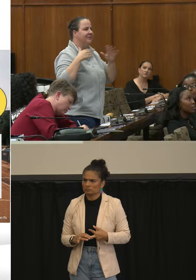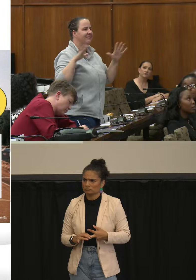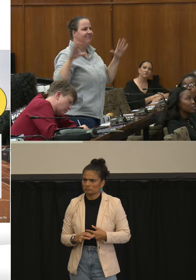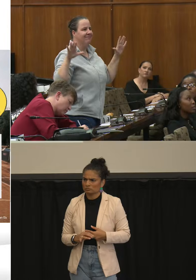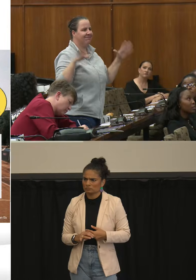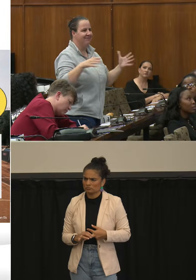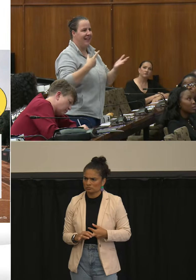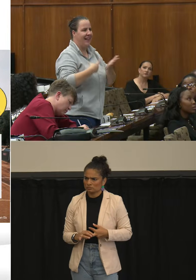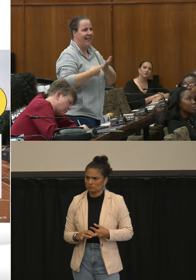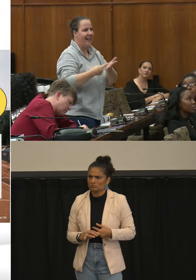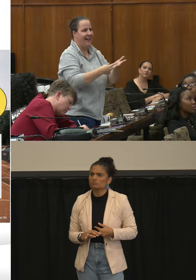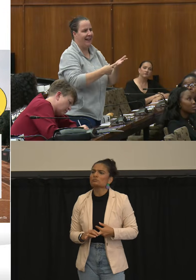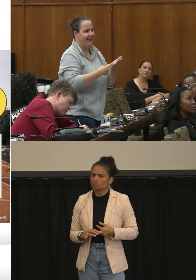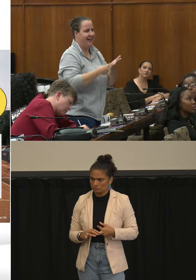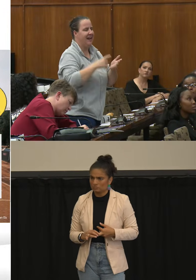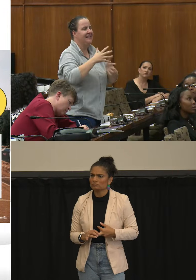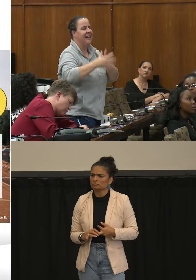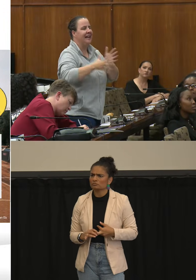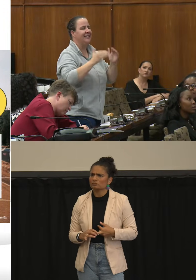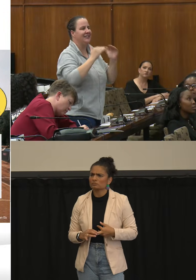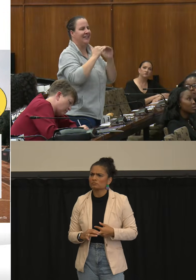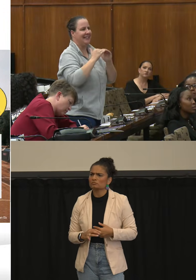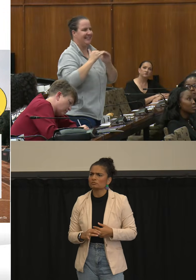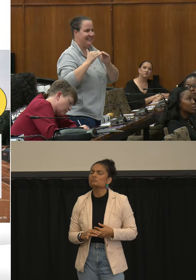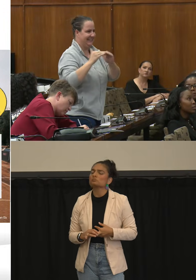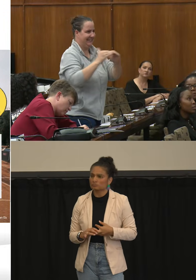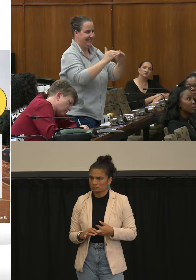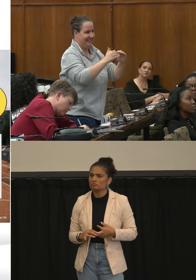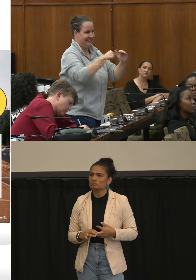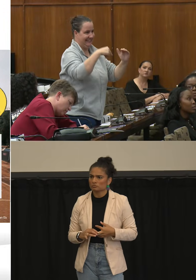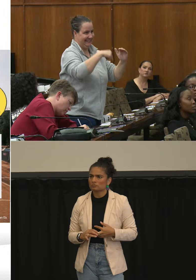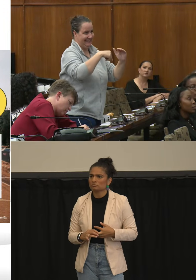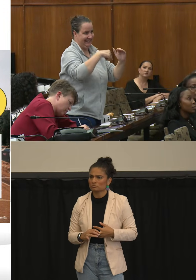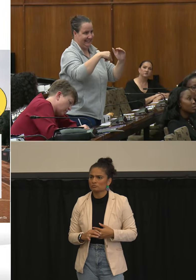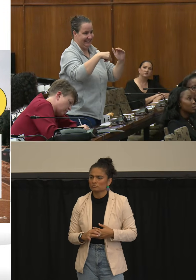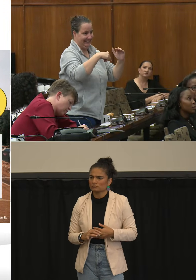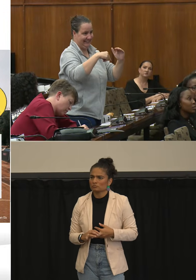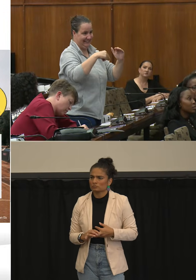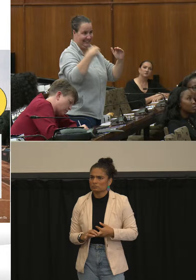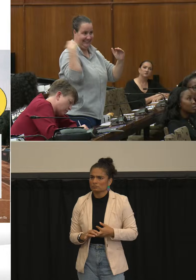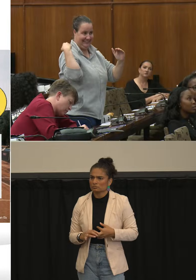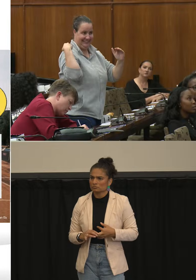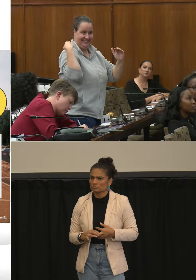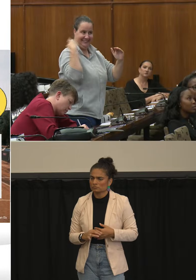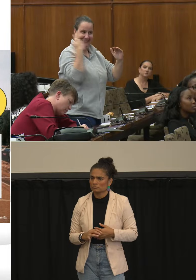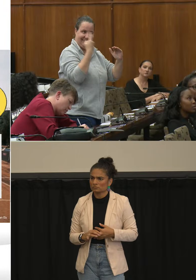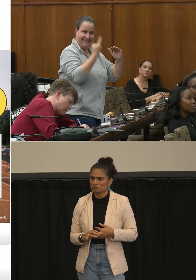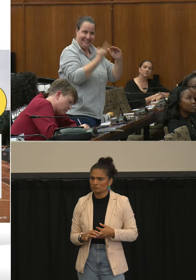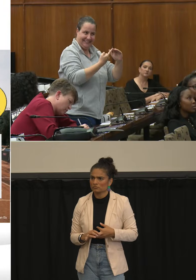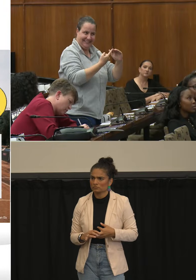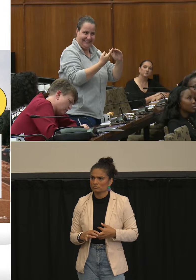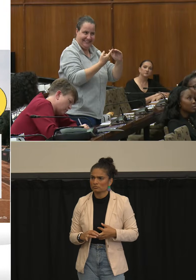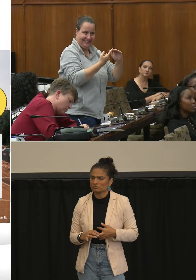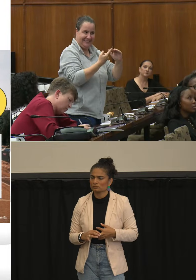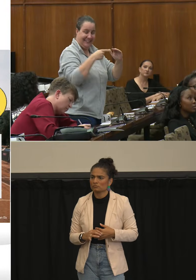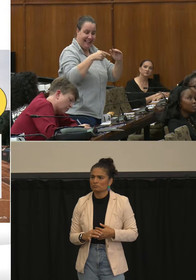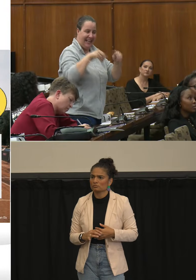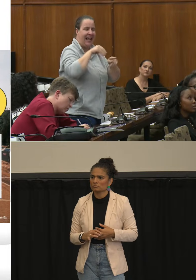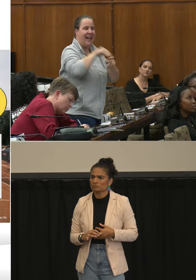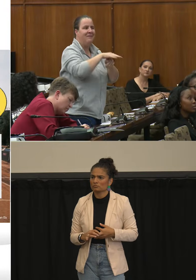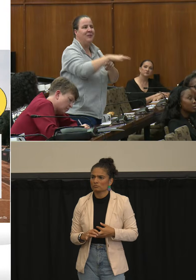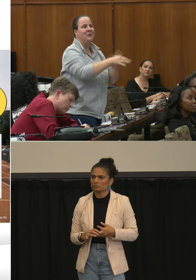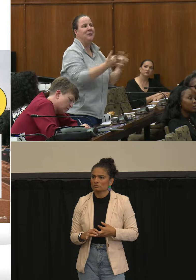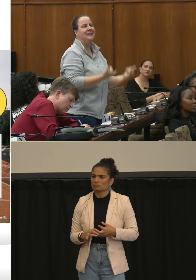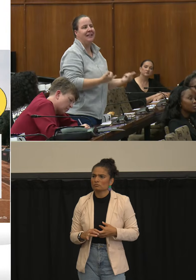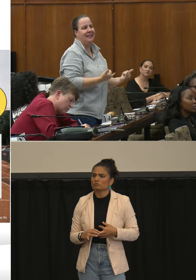If we look back at discussions we've had within SASL and standardization of